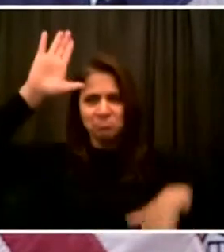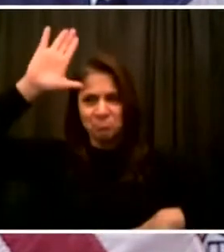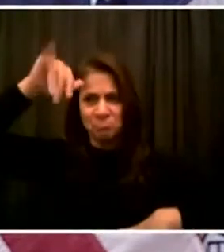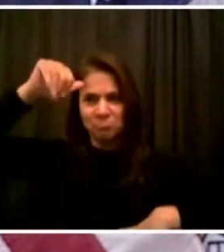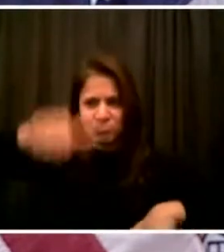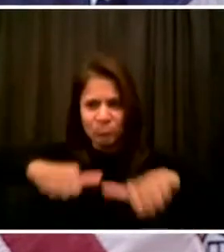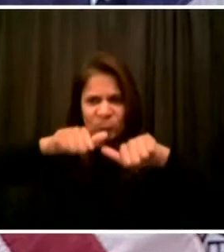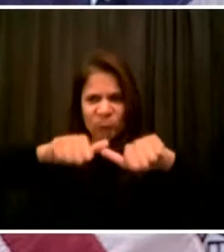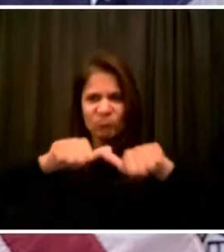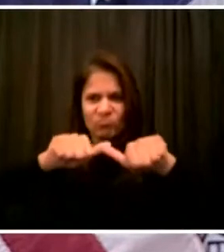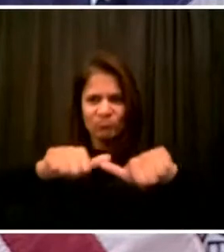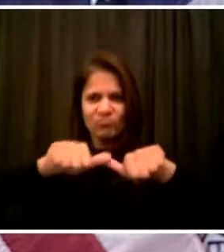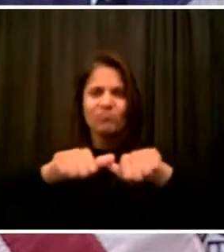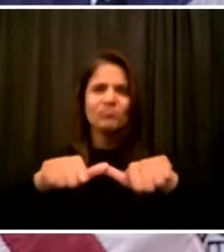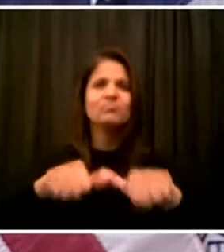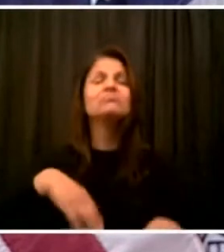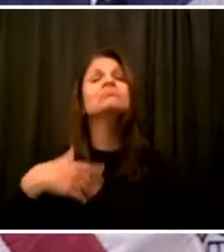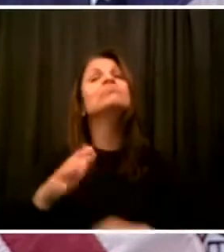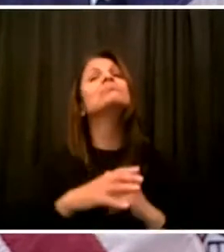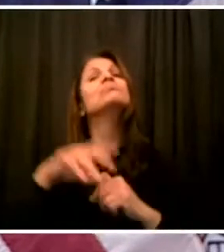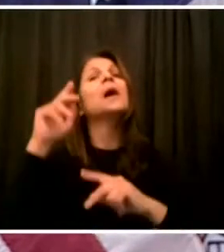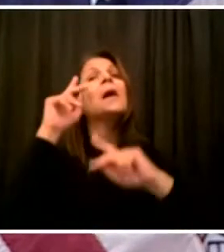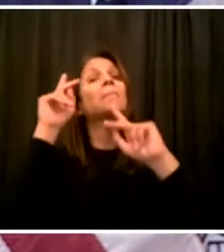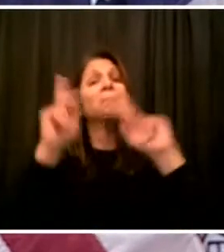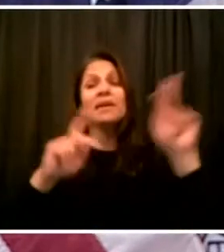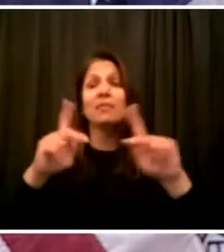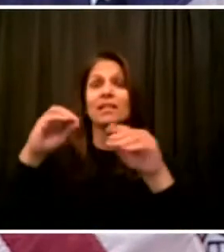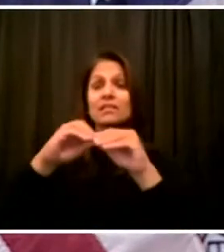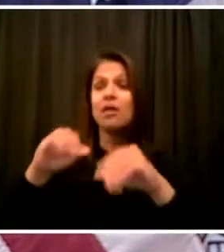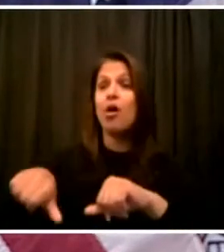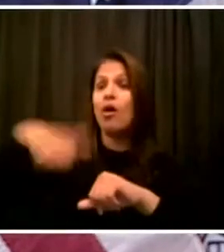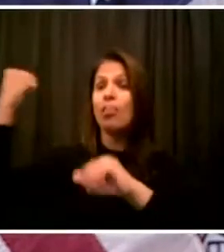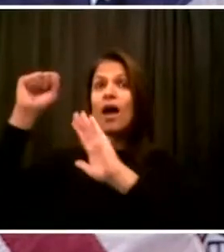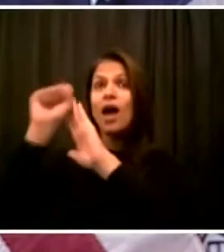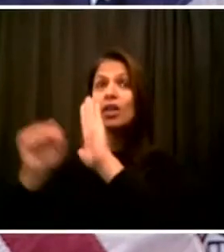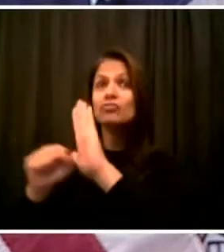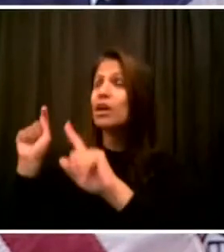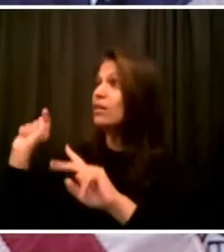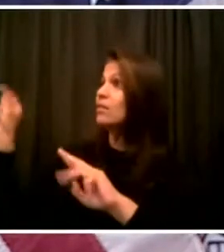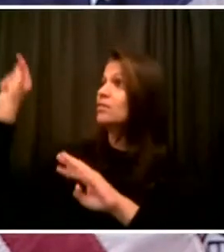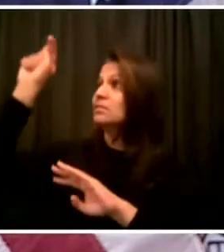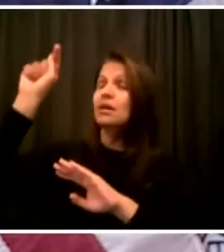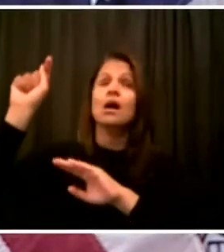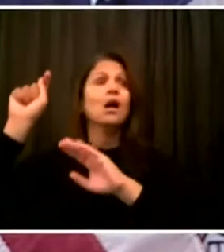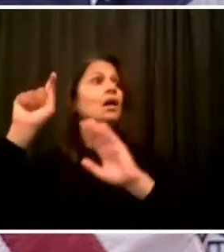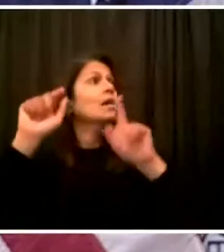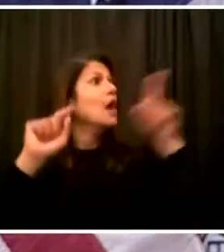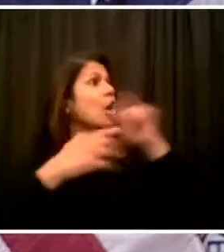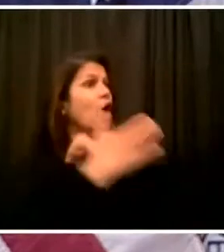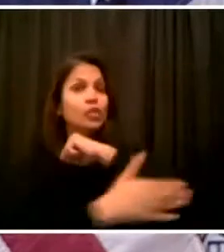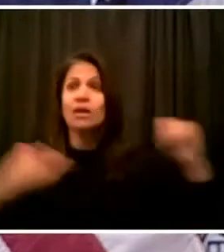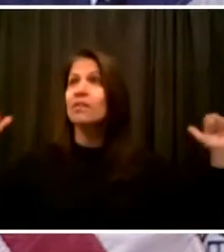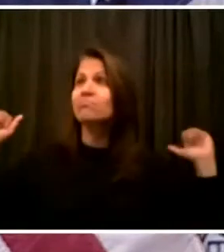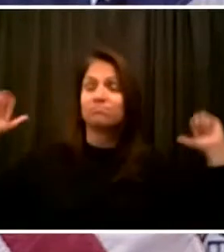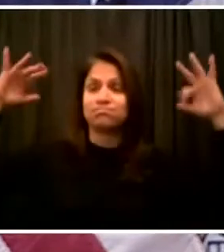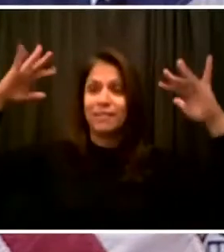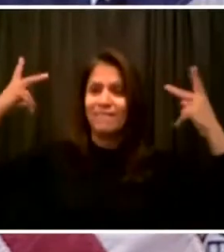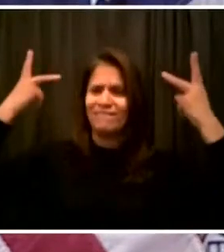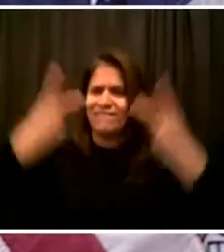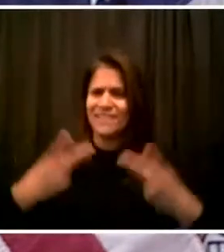proven generation after generation there is a magic to this place. So don't get lost in the moment. We're going to overcome this